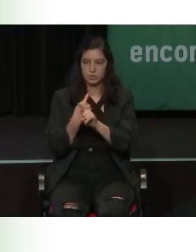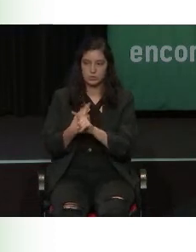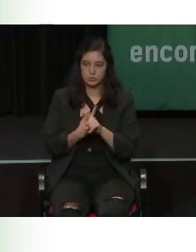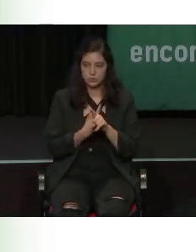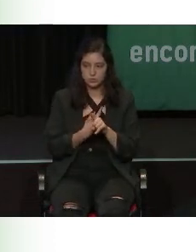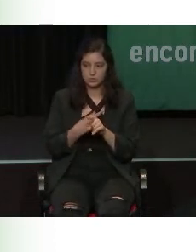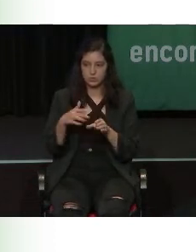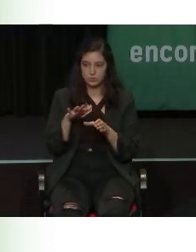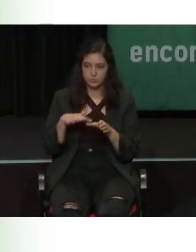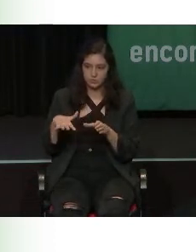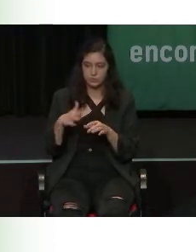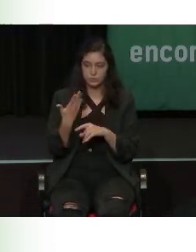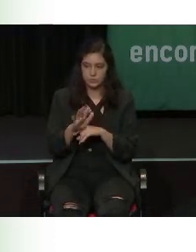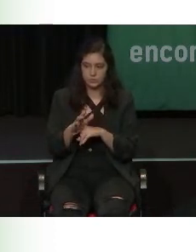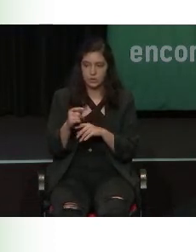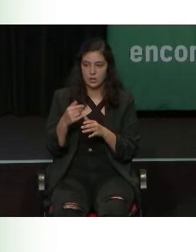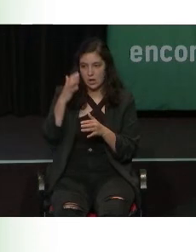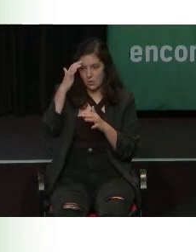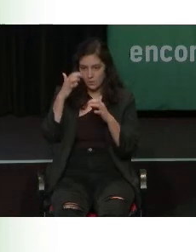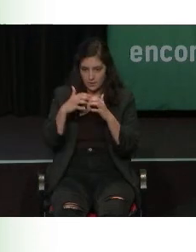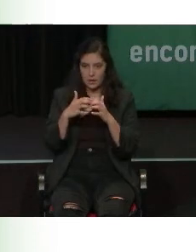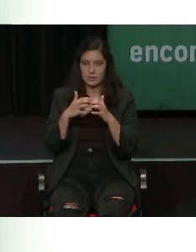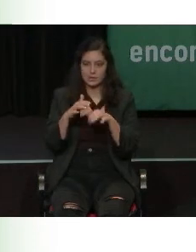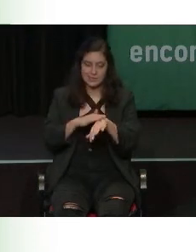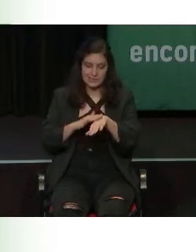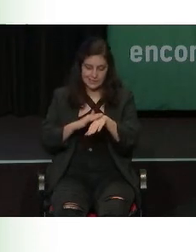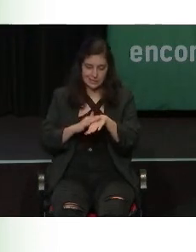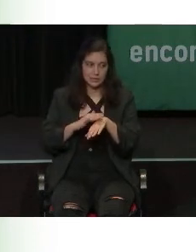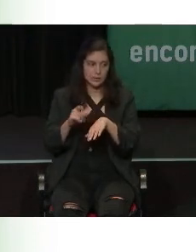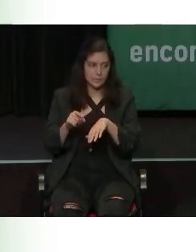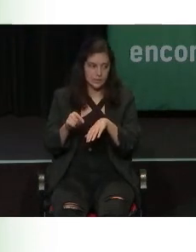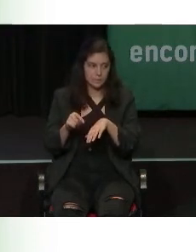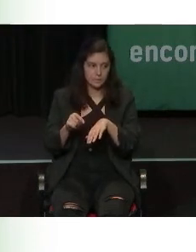other organs, including the brain and the skin. And